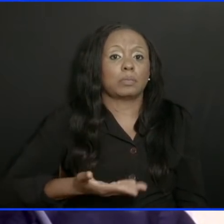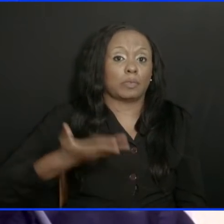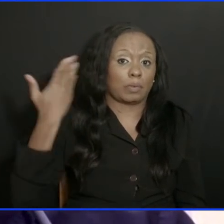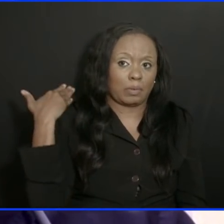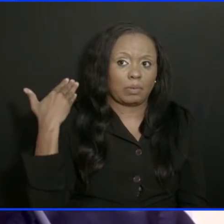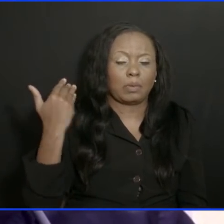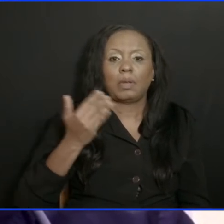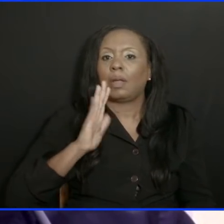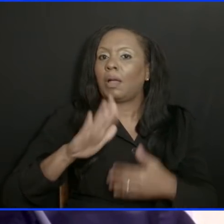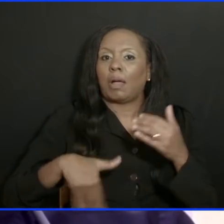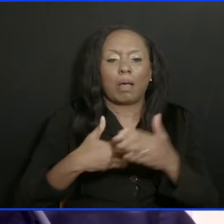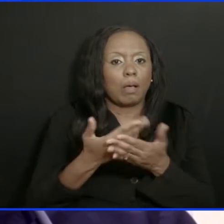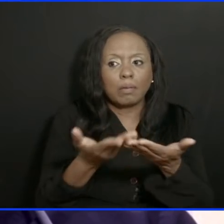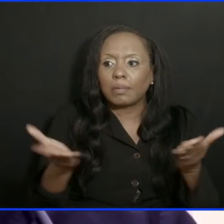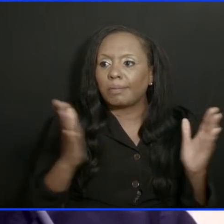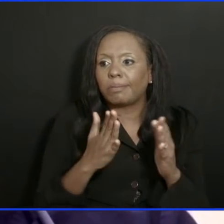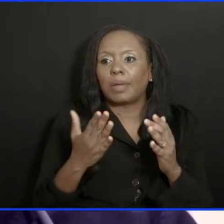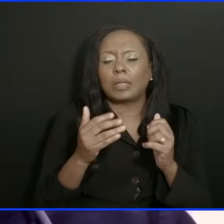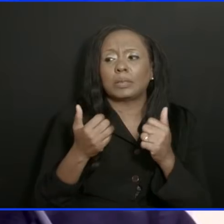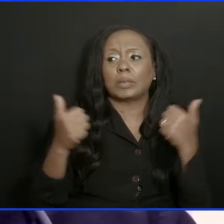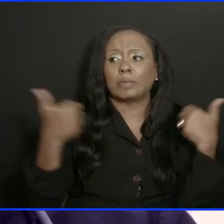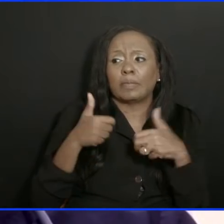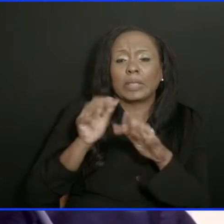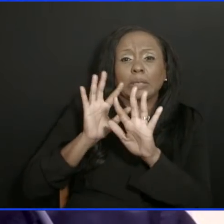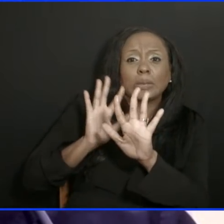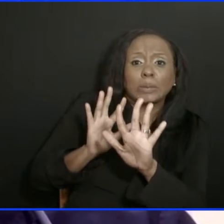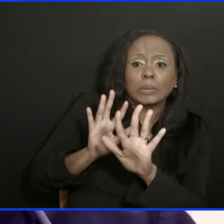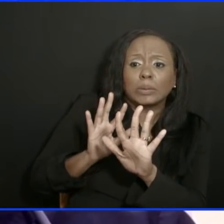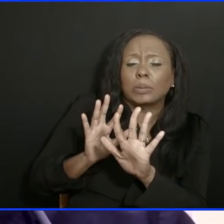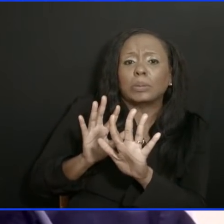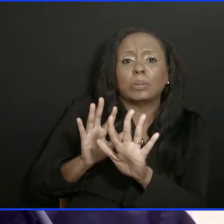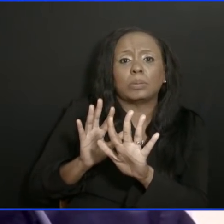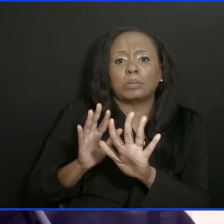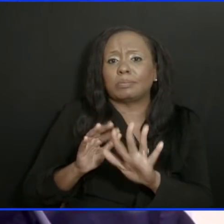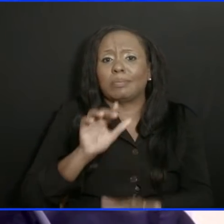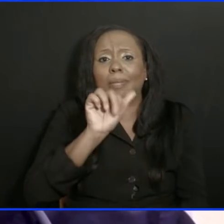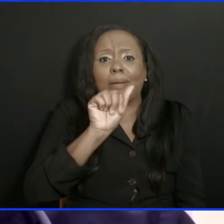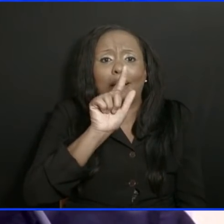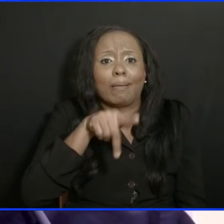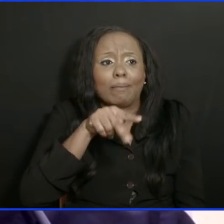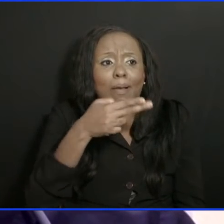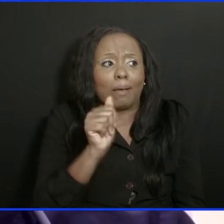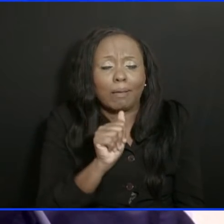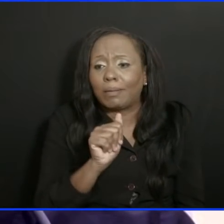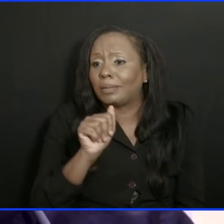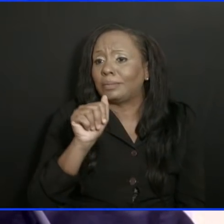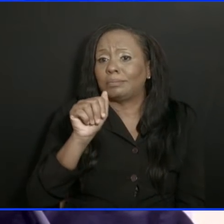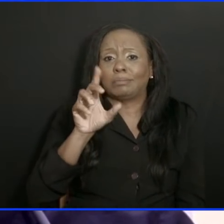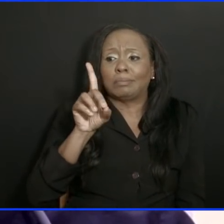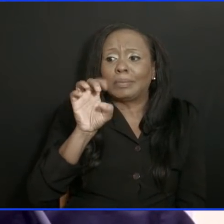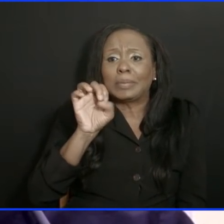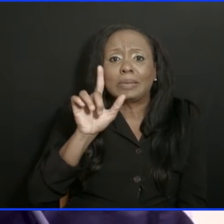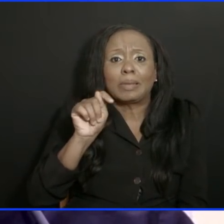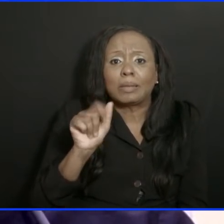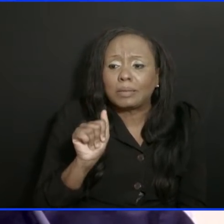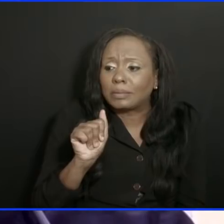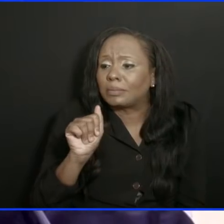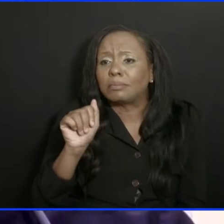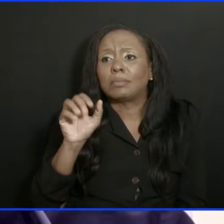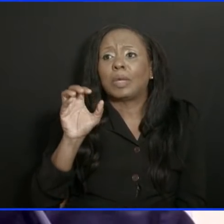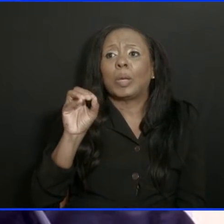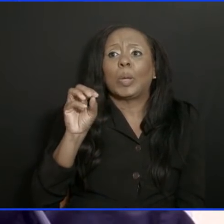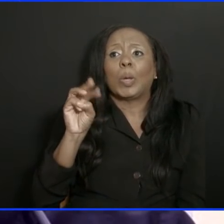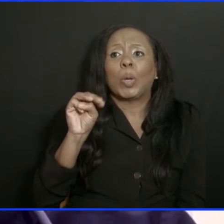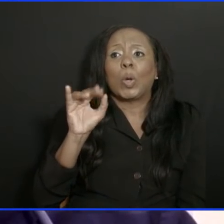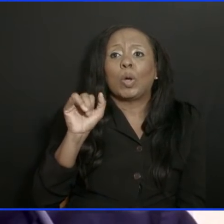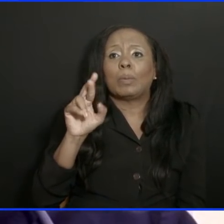have been afraid, you've been nervous about all the different waves, the Alpha, the Delta, the Omicron, whatever else is to come, even the one in France that's out